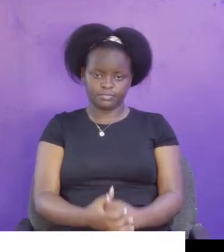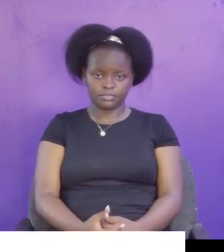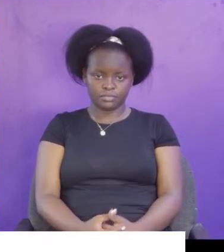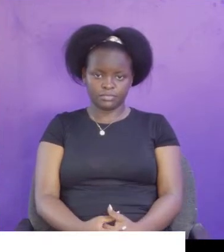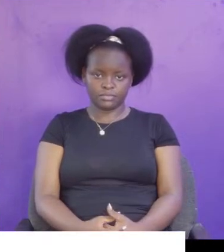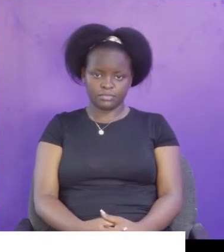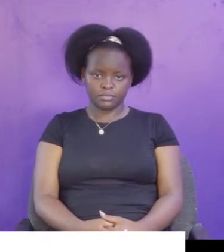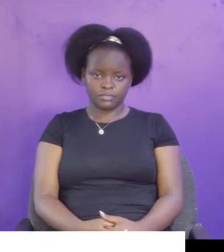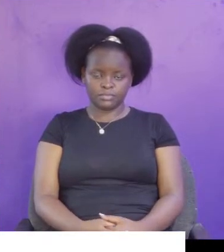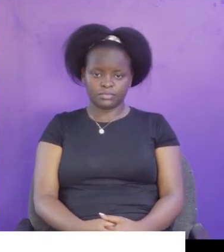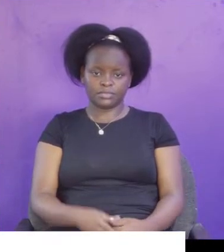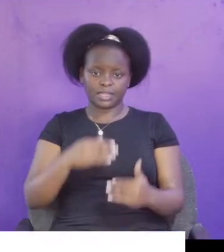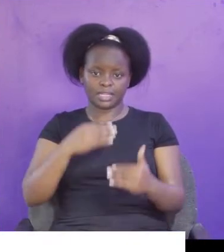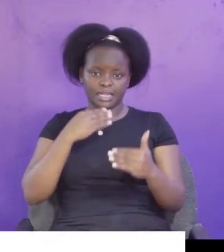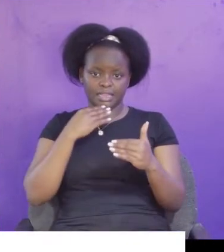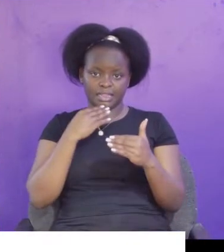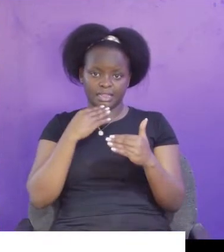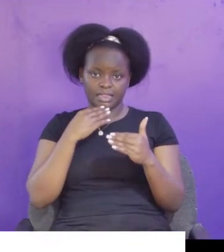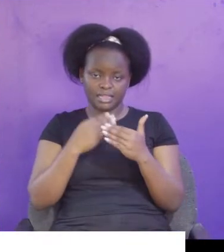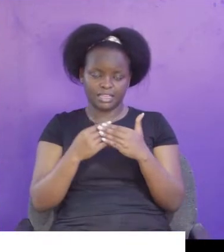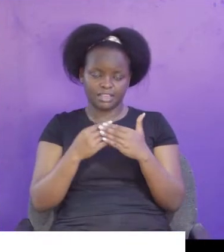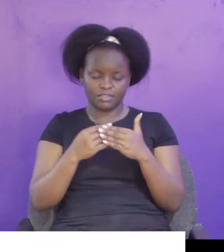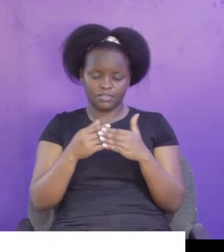Thank you for listening to me.